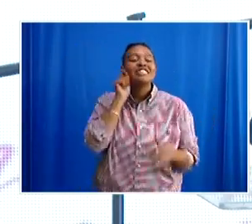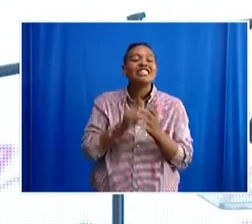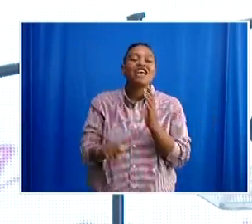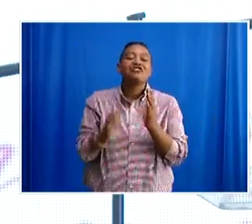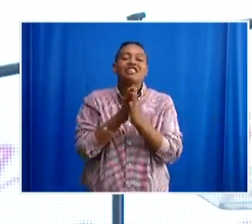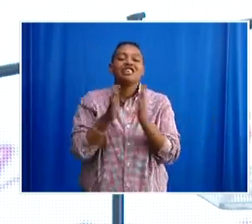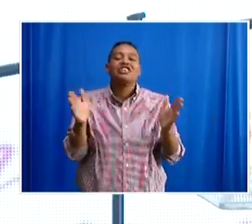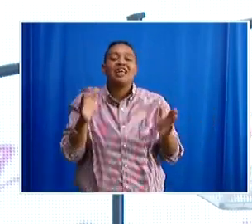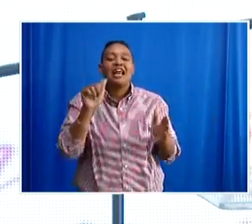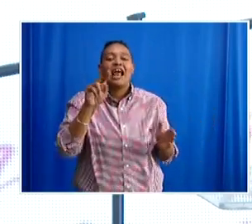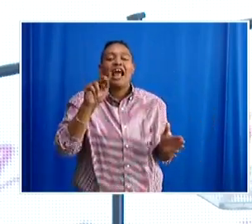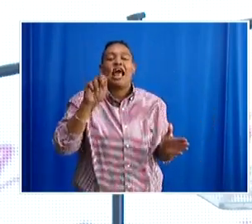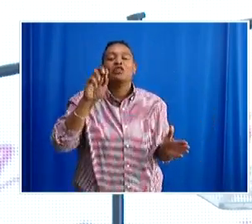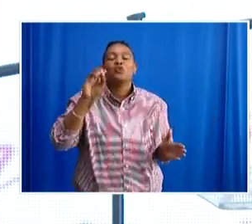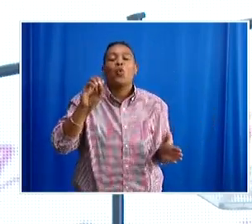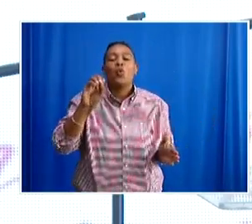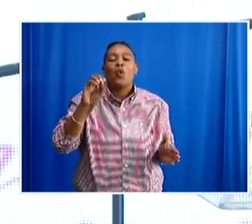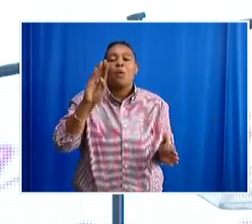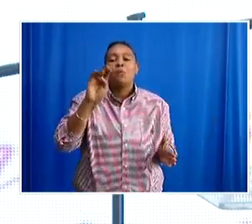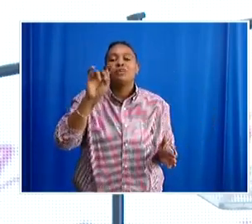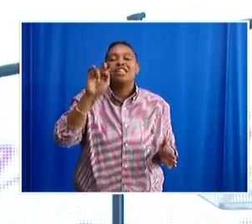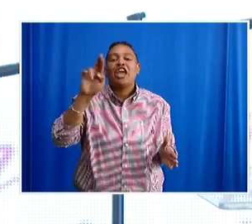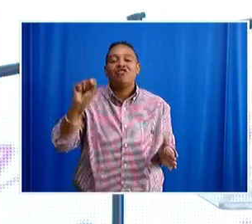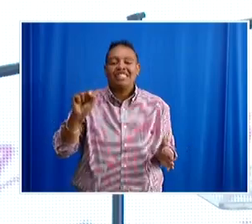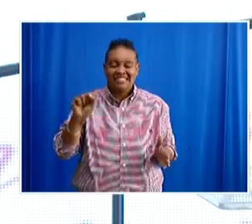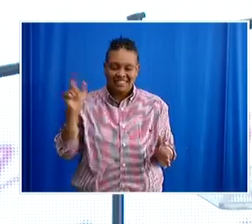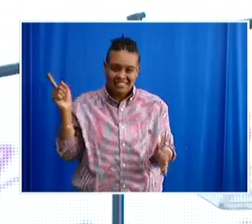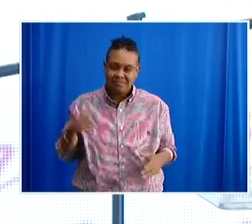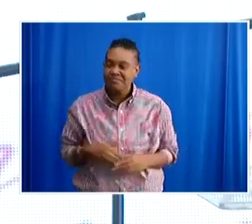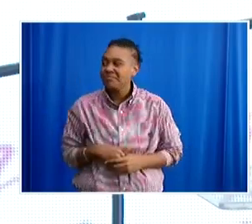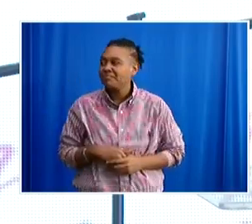General, Antonio Guterres.